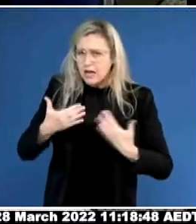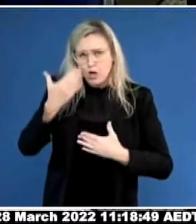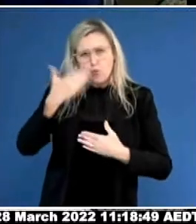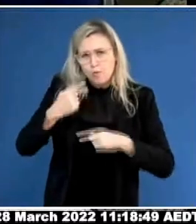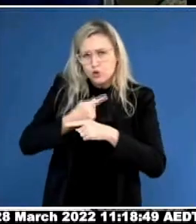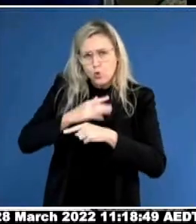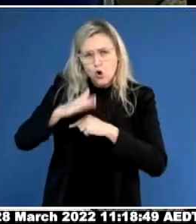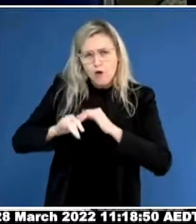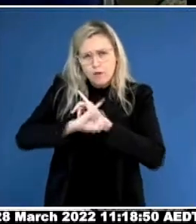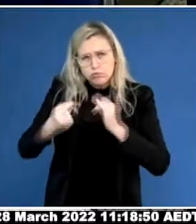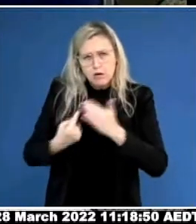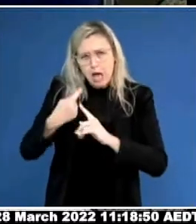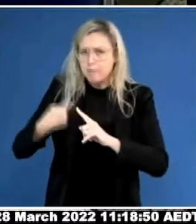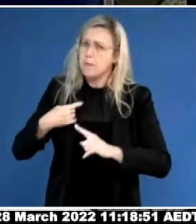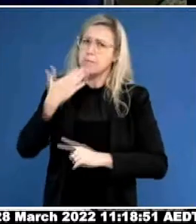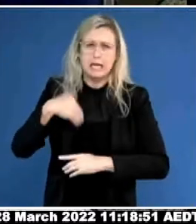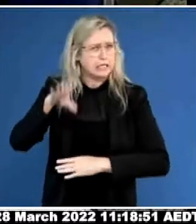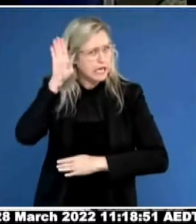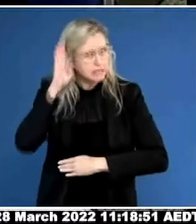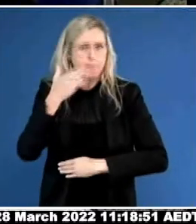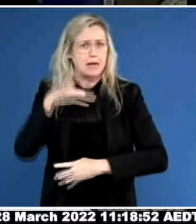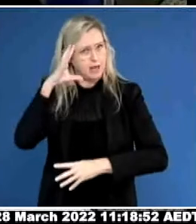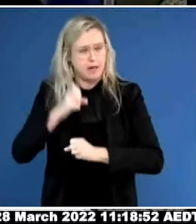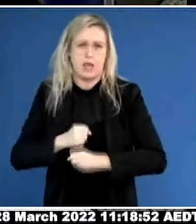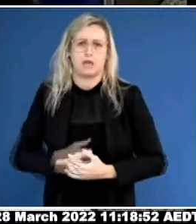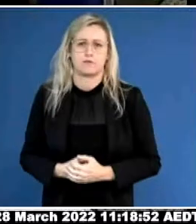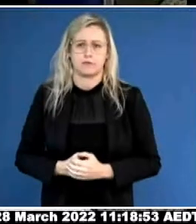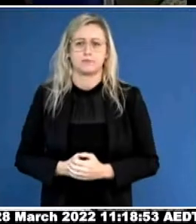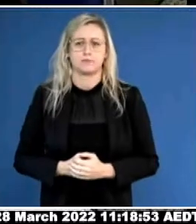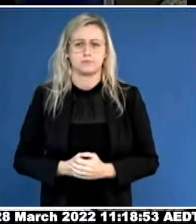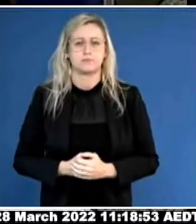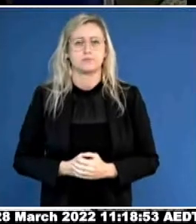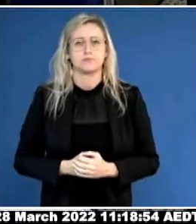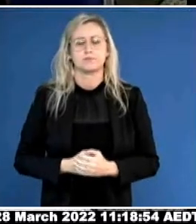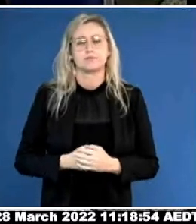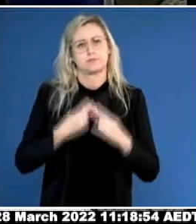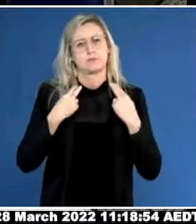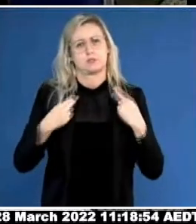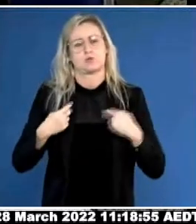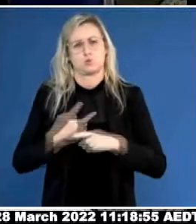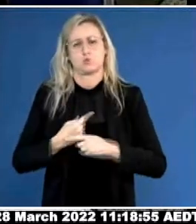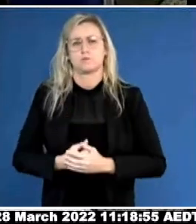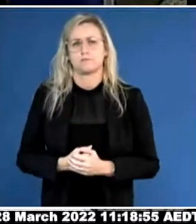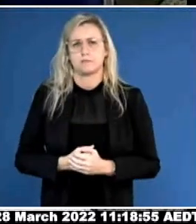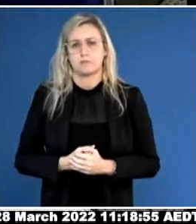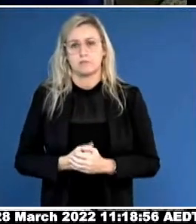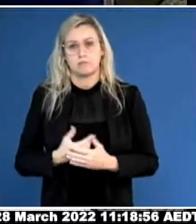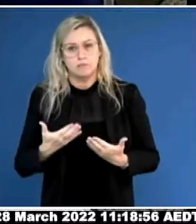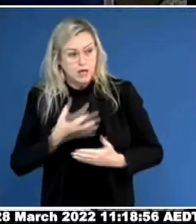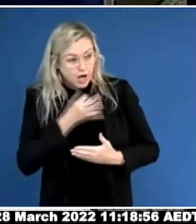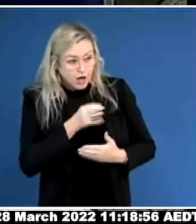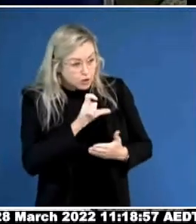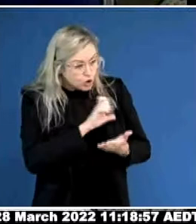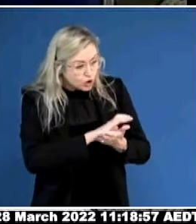Yeah. Well, commissioners, unless Chloe's got anything else that she would like to say, and I'll just pause for a minute, you can